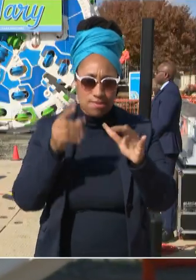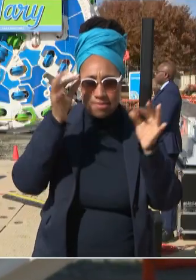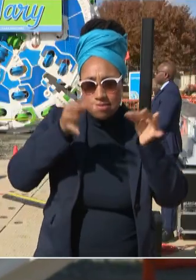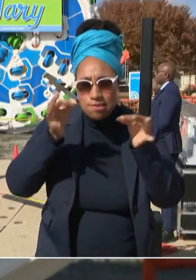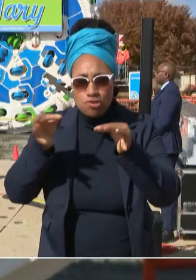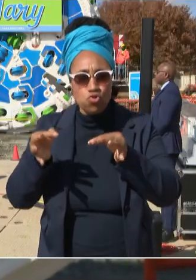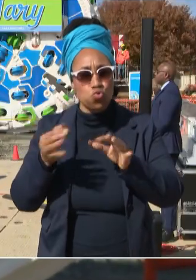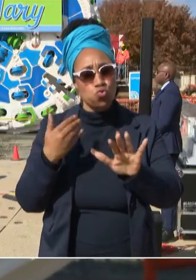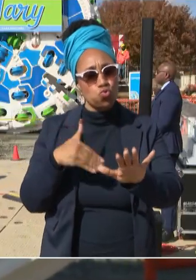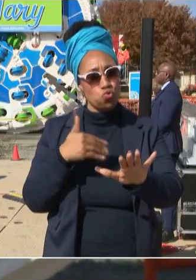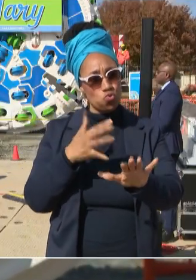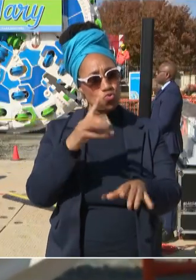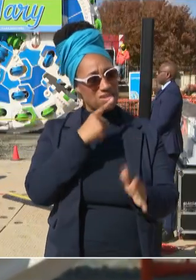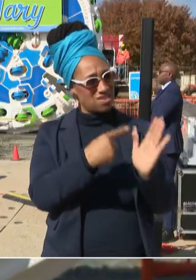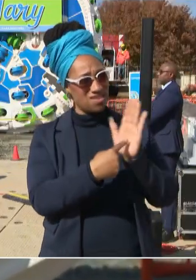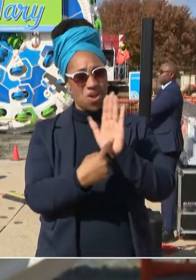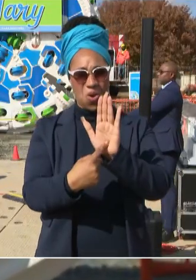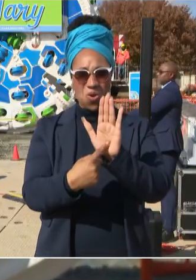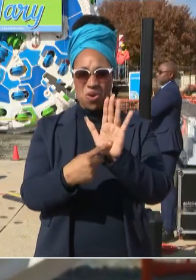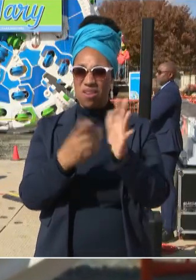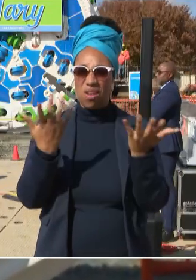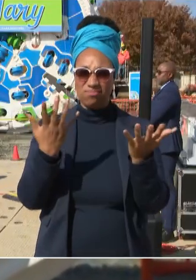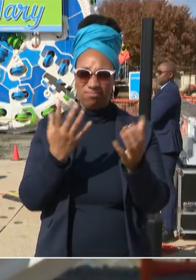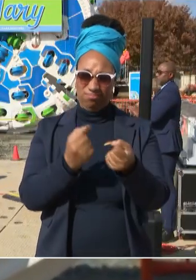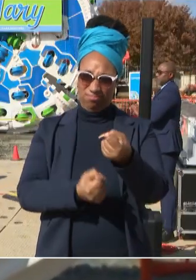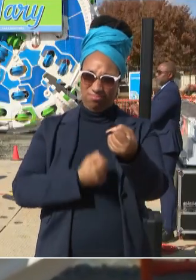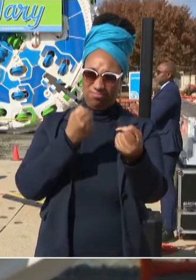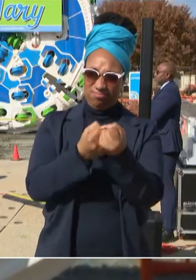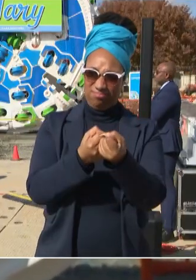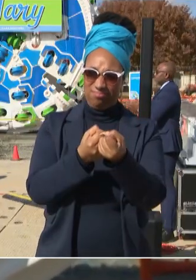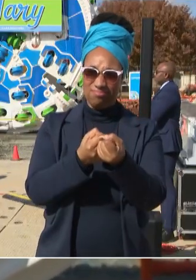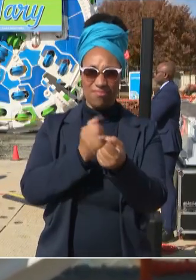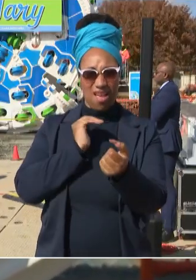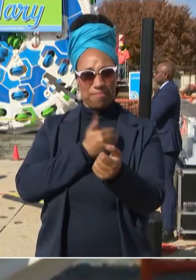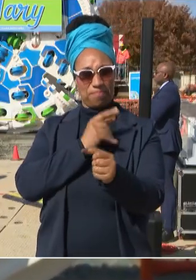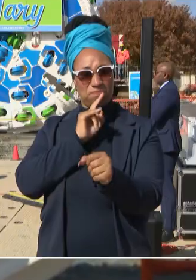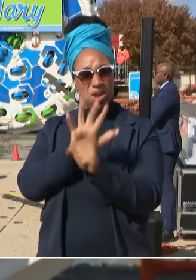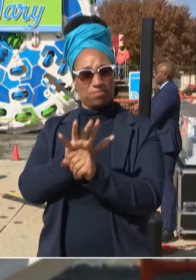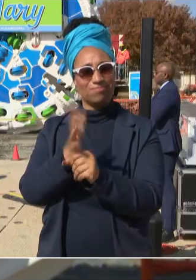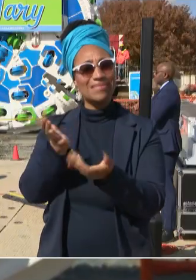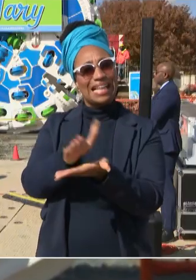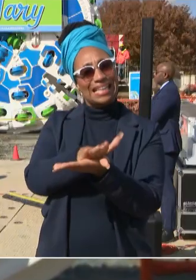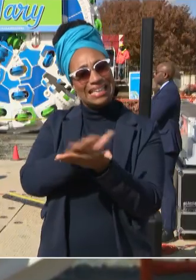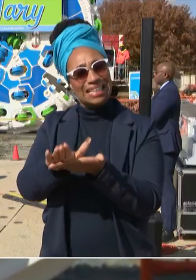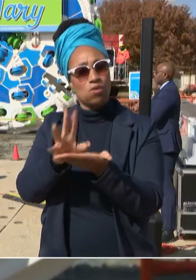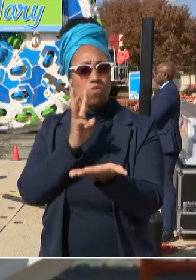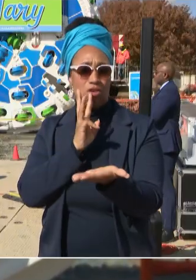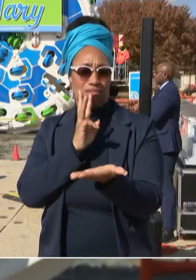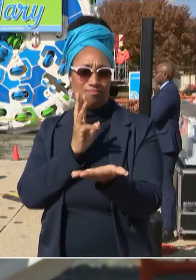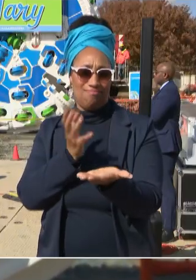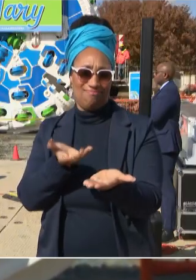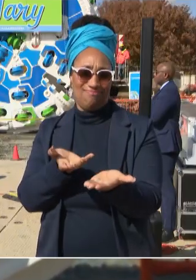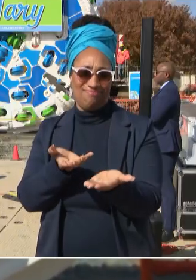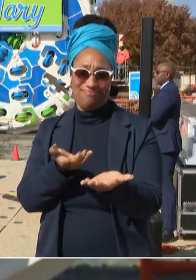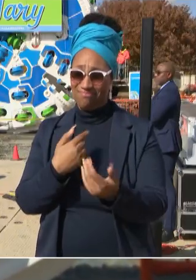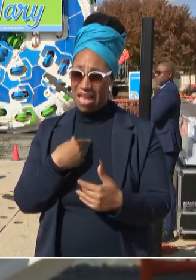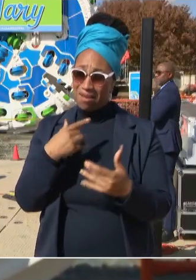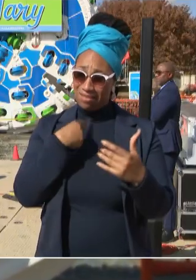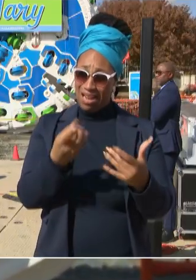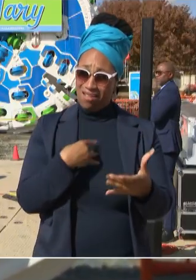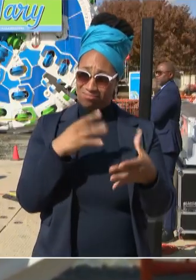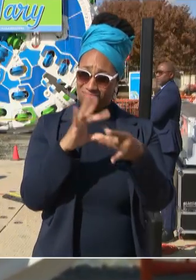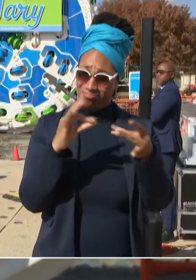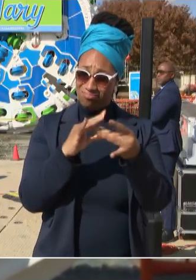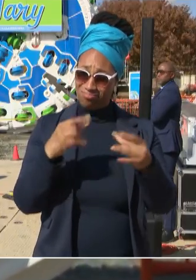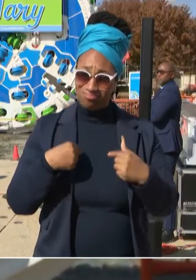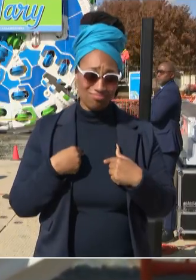and environment stewardship that we've committed to. And I'm proud to say that we have done a fantastic job, and I want to thank the